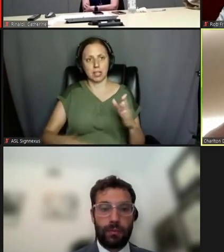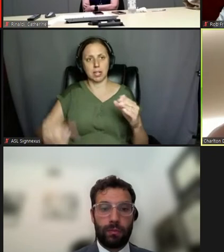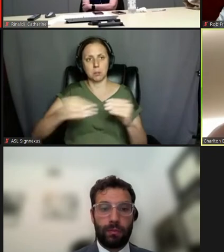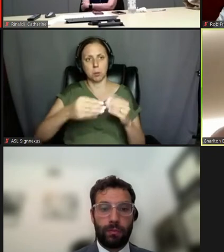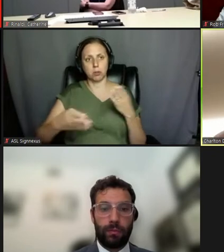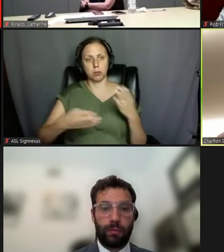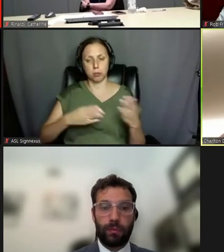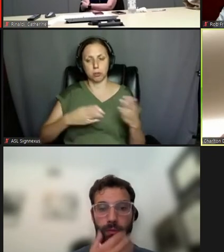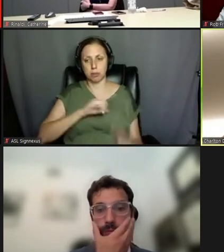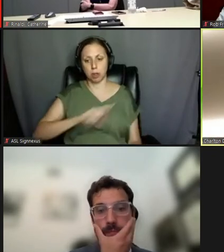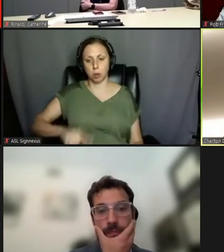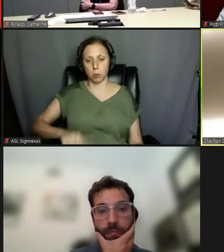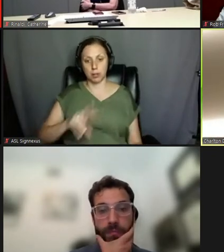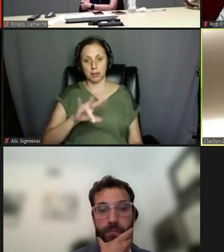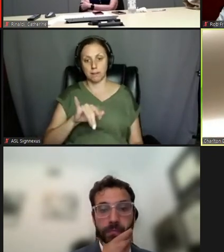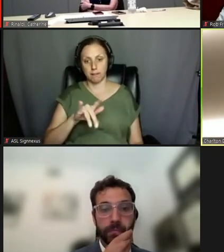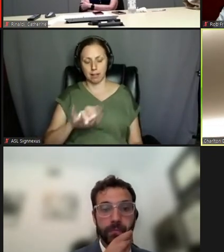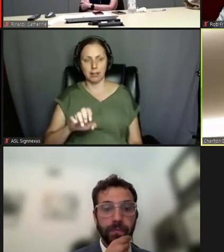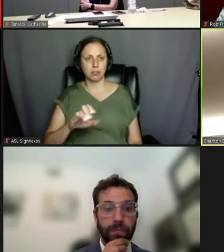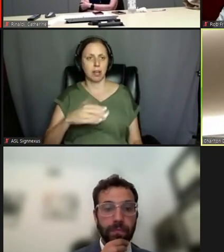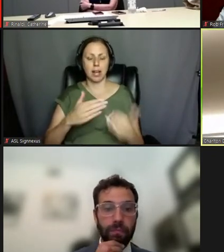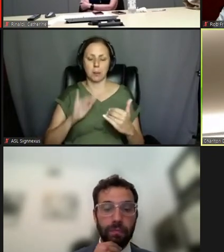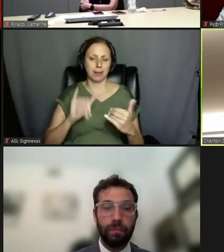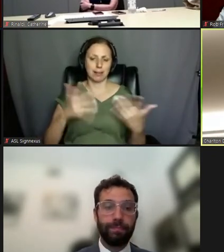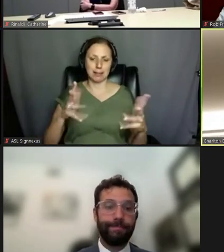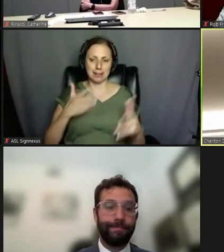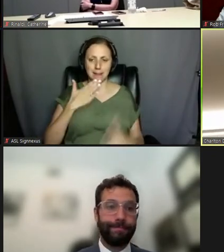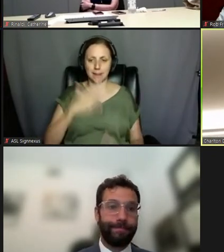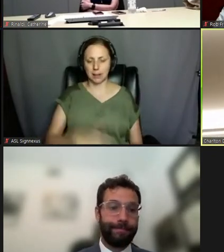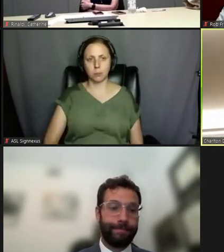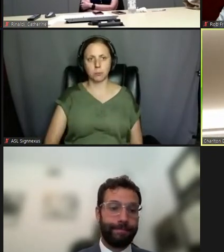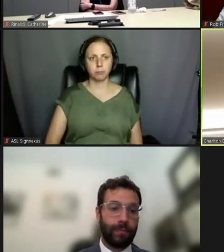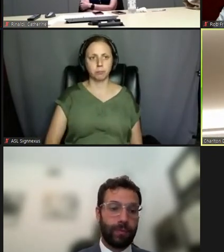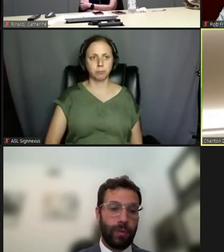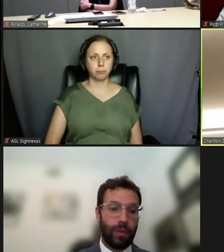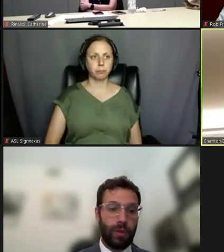Hollis. And, you know, that's pretty much it. Thank you.